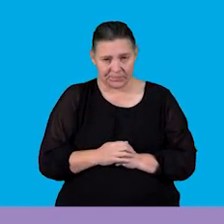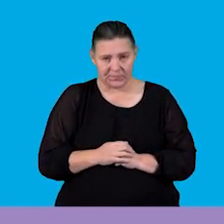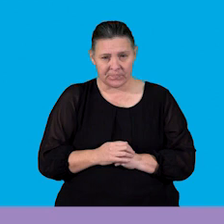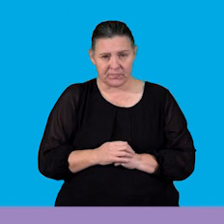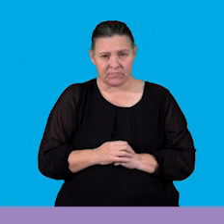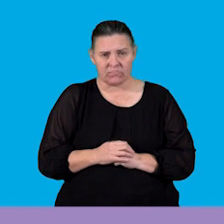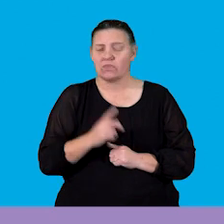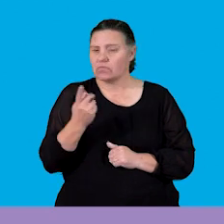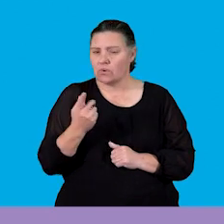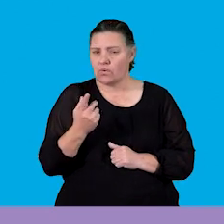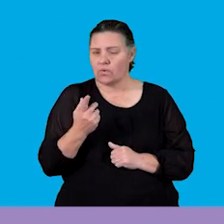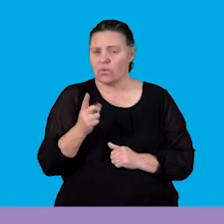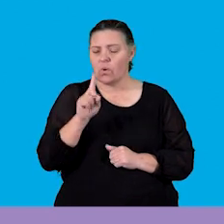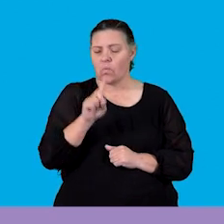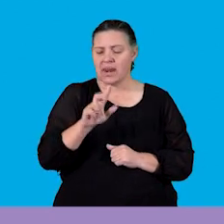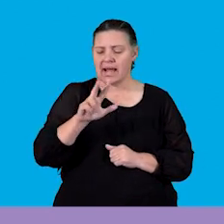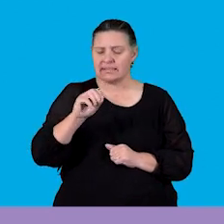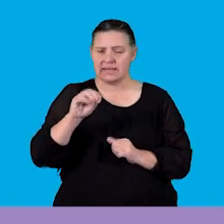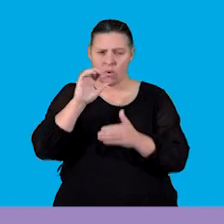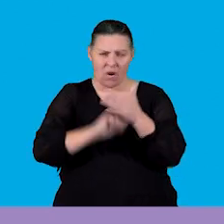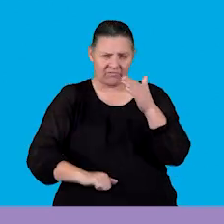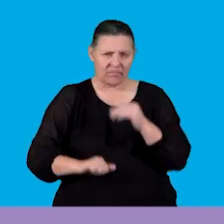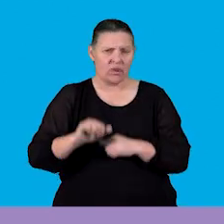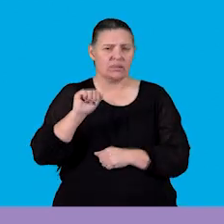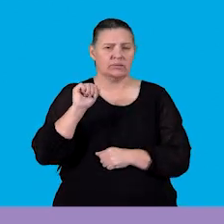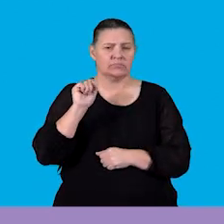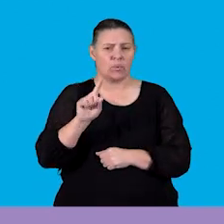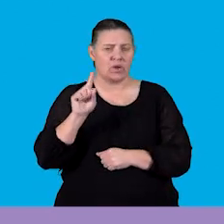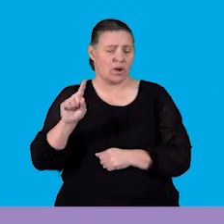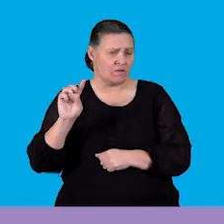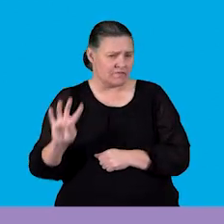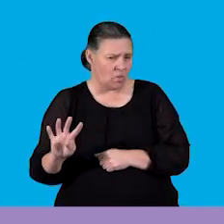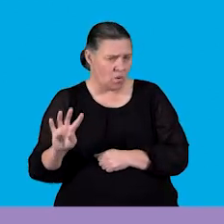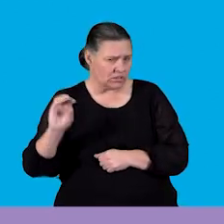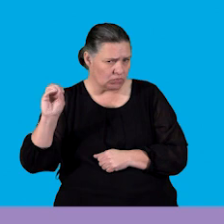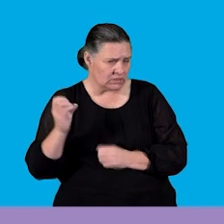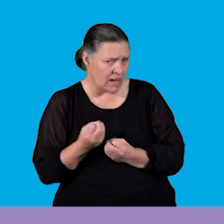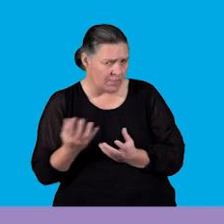114 degrees. Now, what is 180 minus